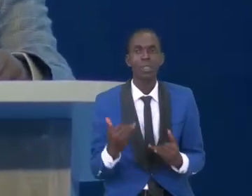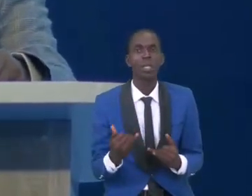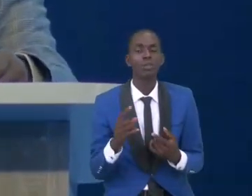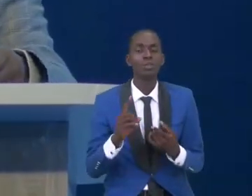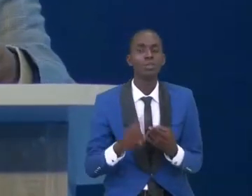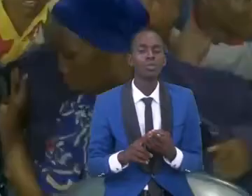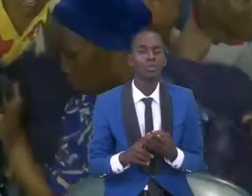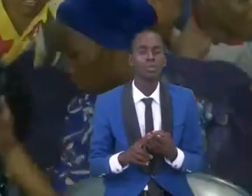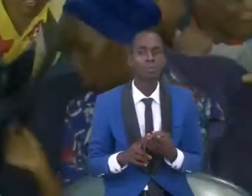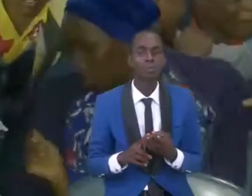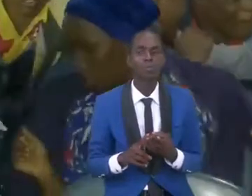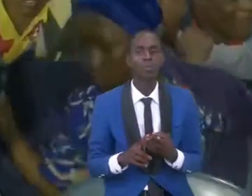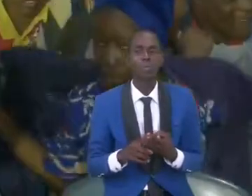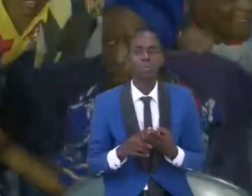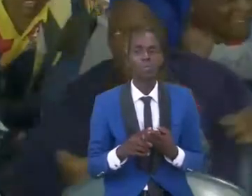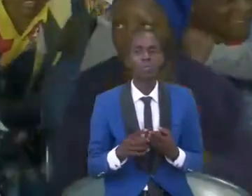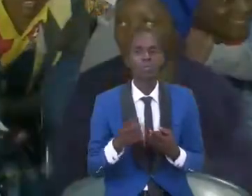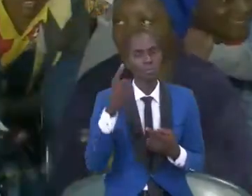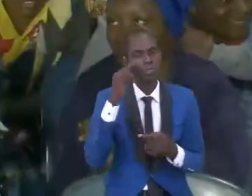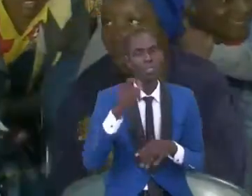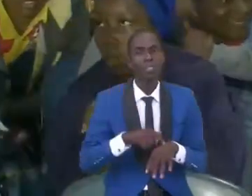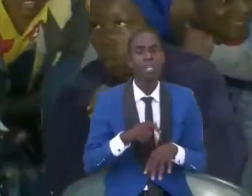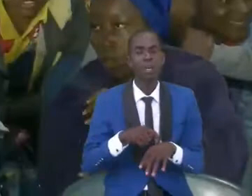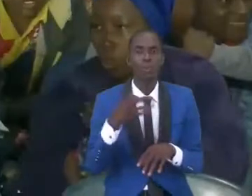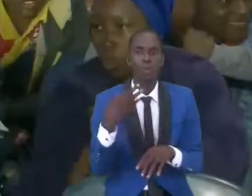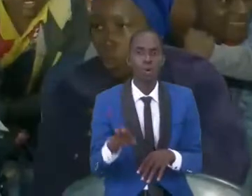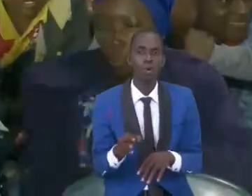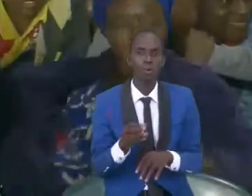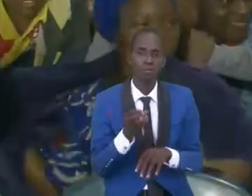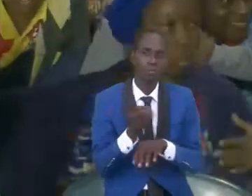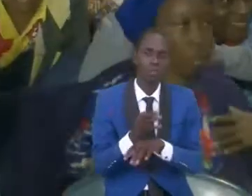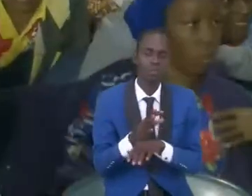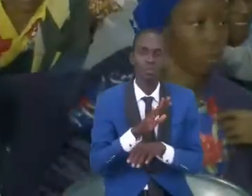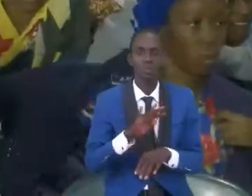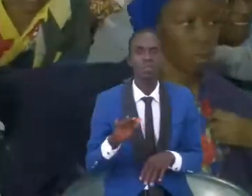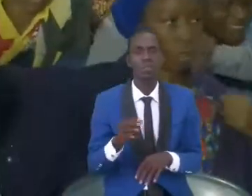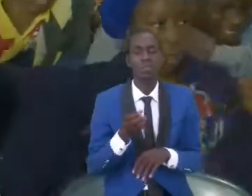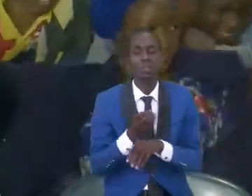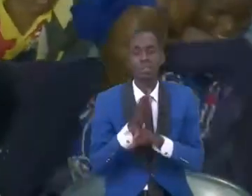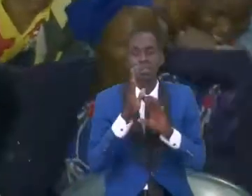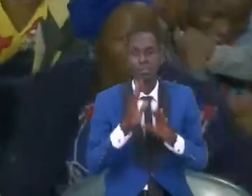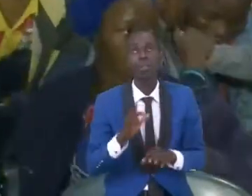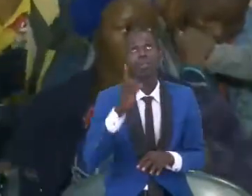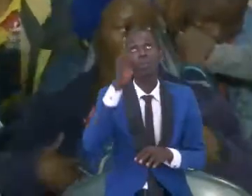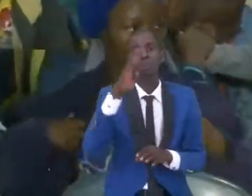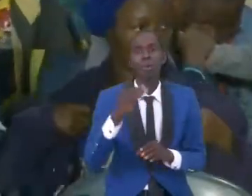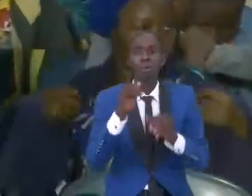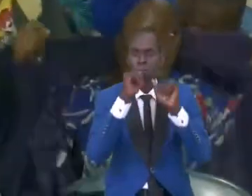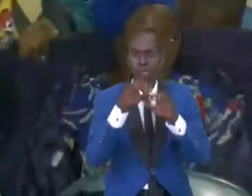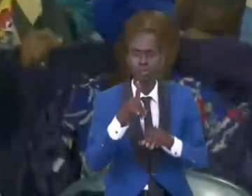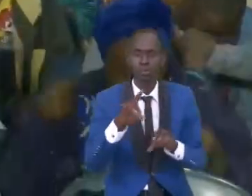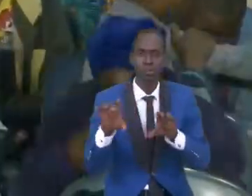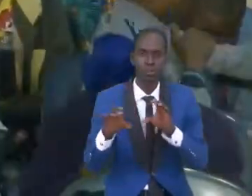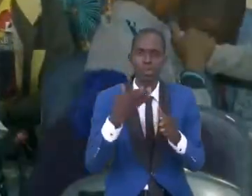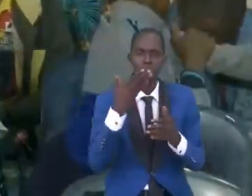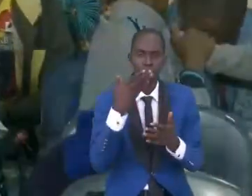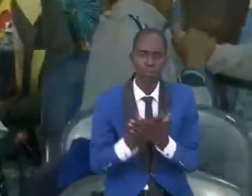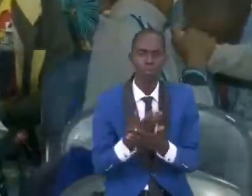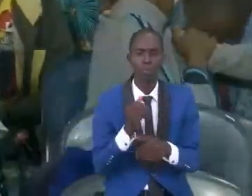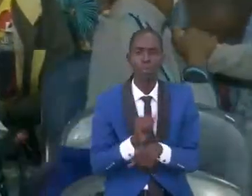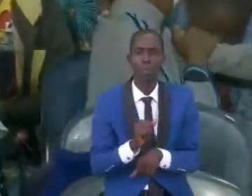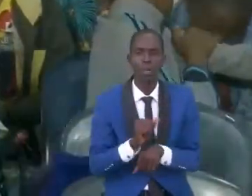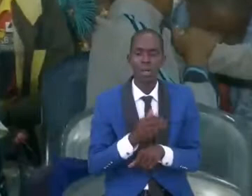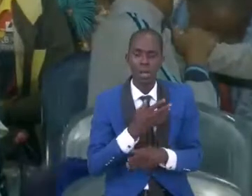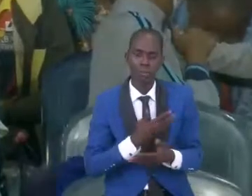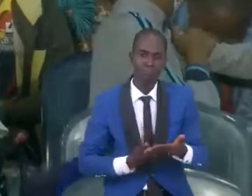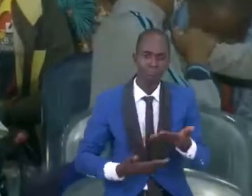of counseling. Counselors, thank you. God bless you. Let's do a good job and interact